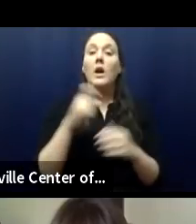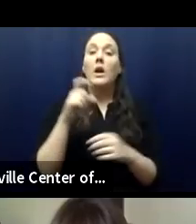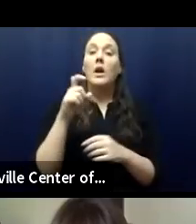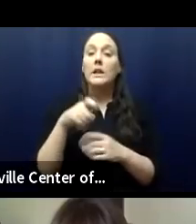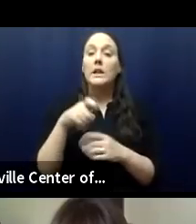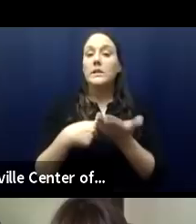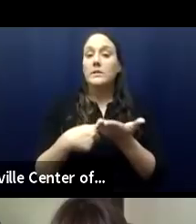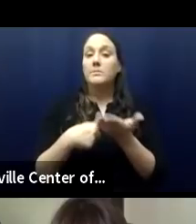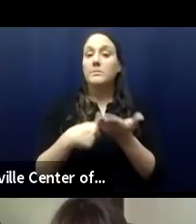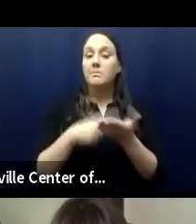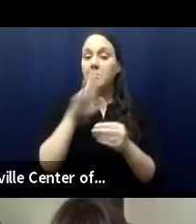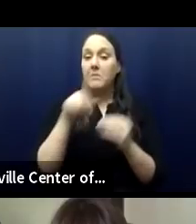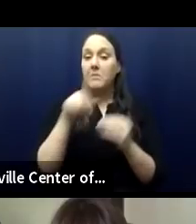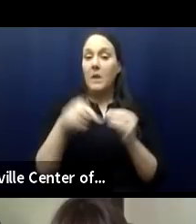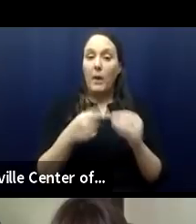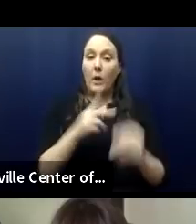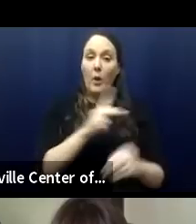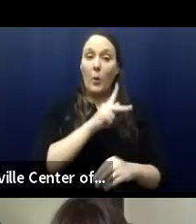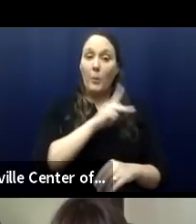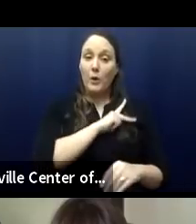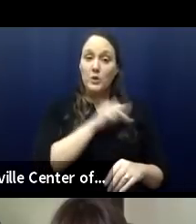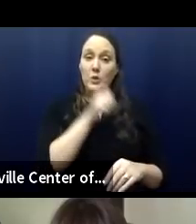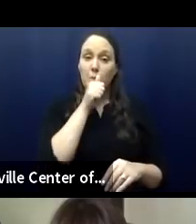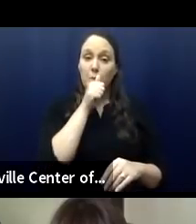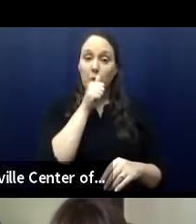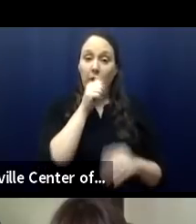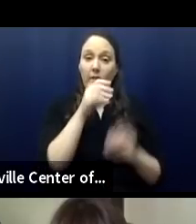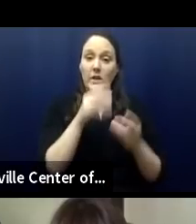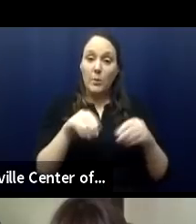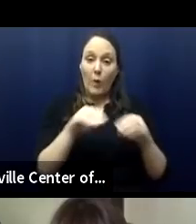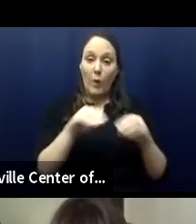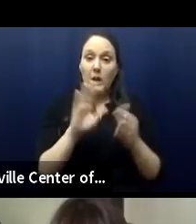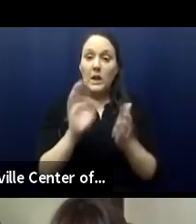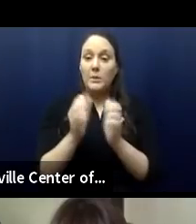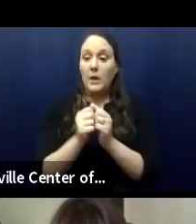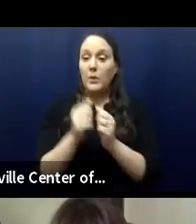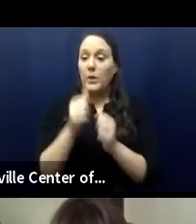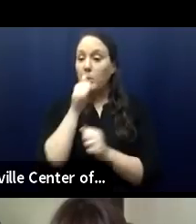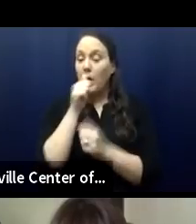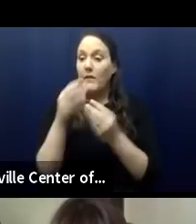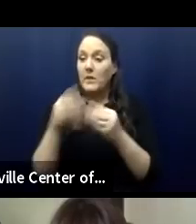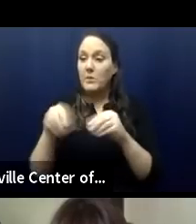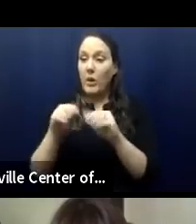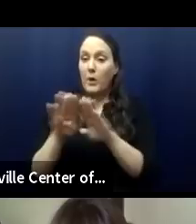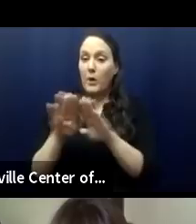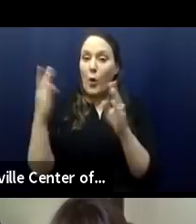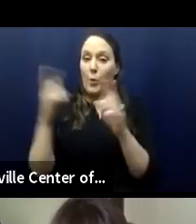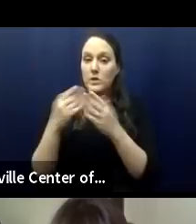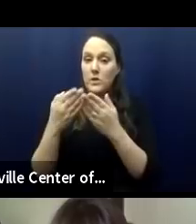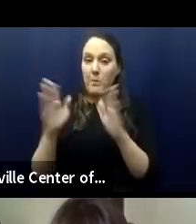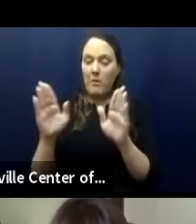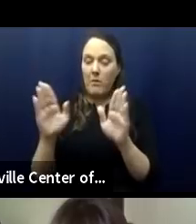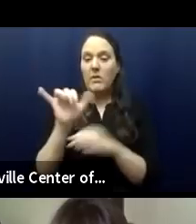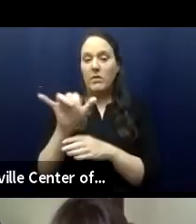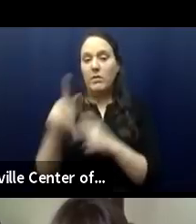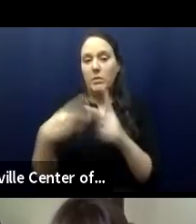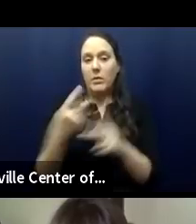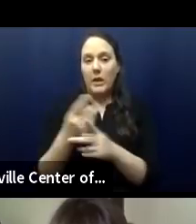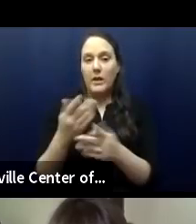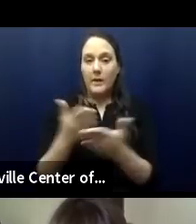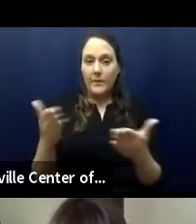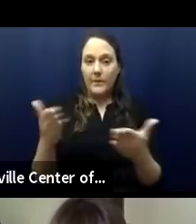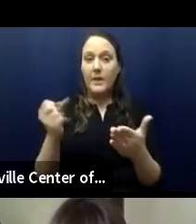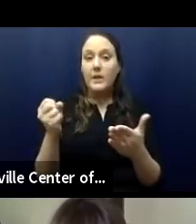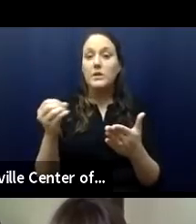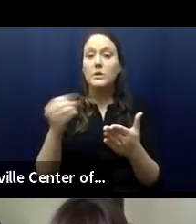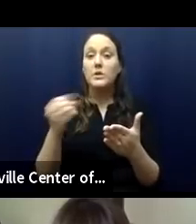personal private property versus private property open to the public, things of that sort. So I think discussions